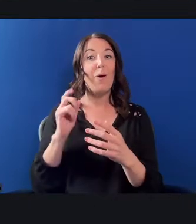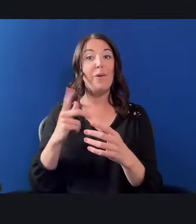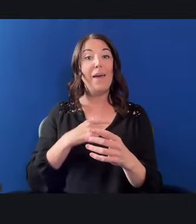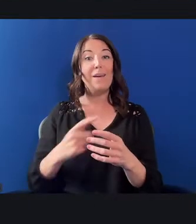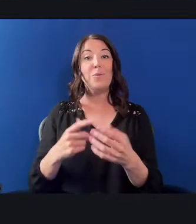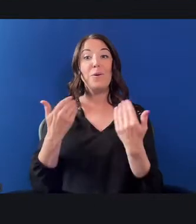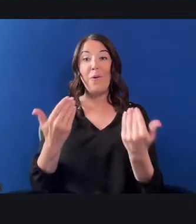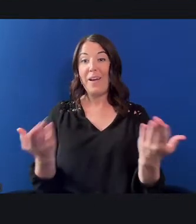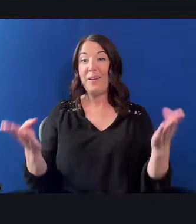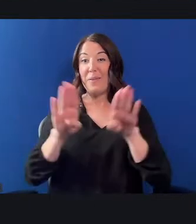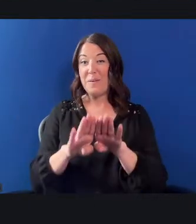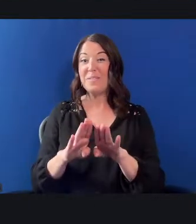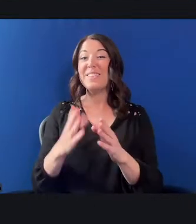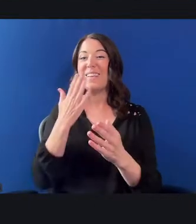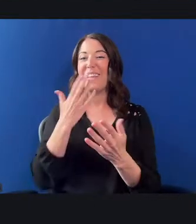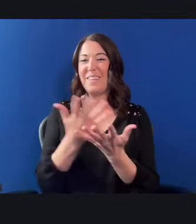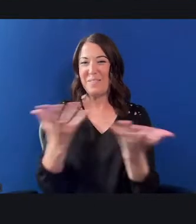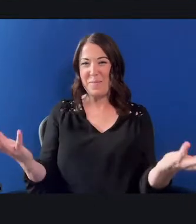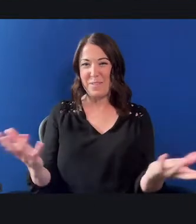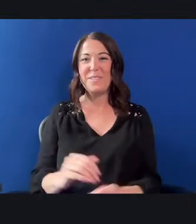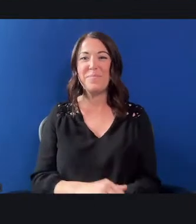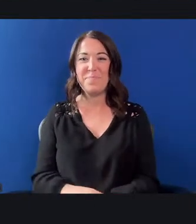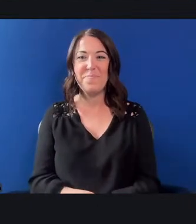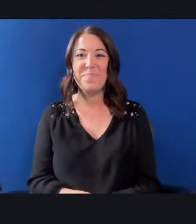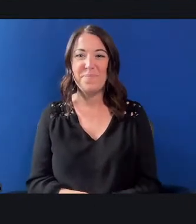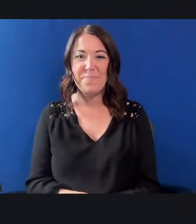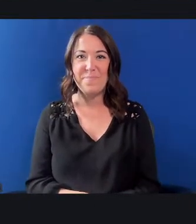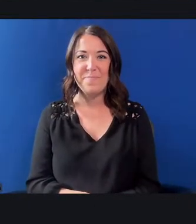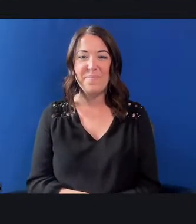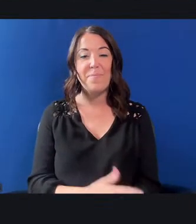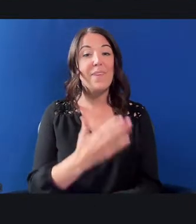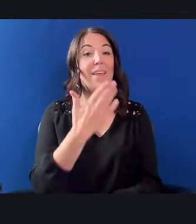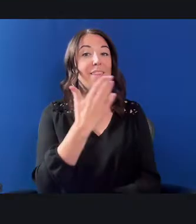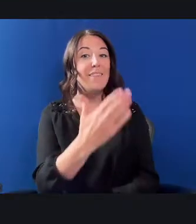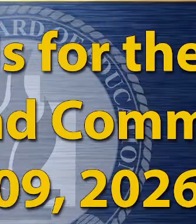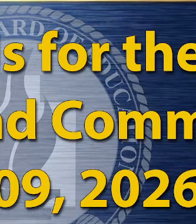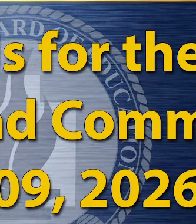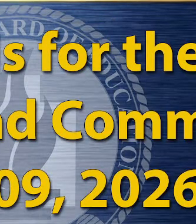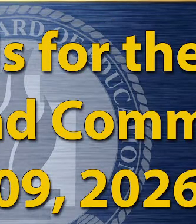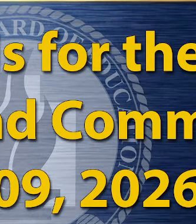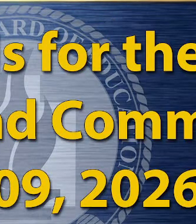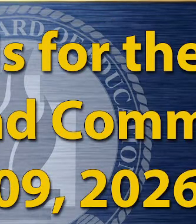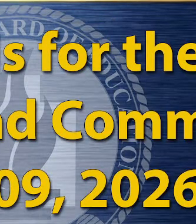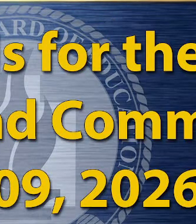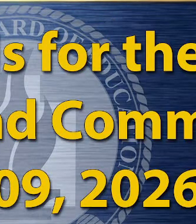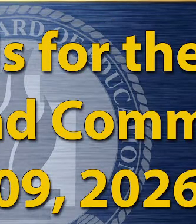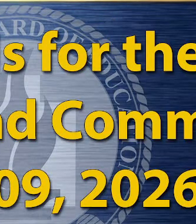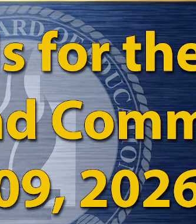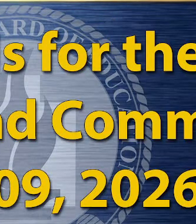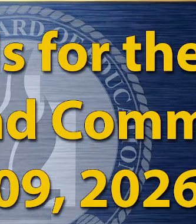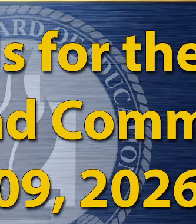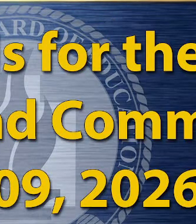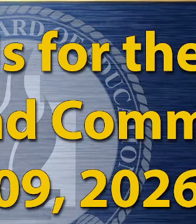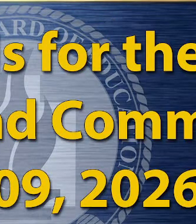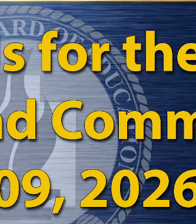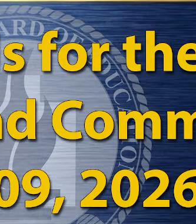adjourned. Thank you so much. Thank you, Chair Wood. Thank you so much.